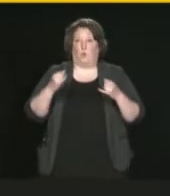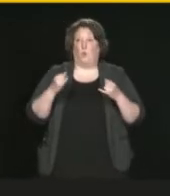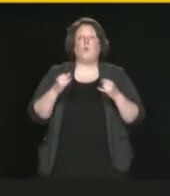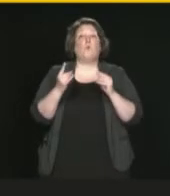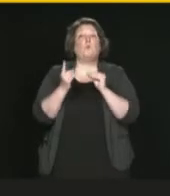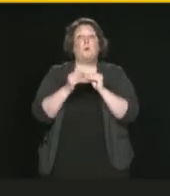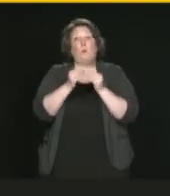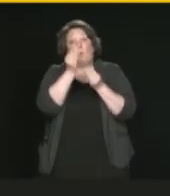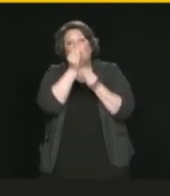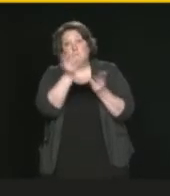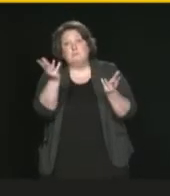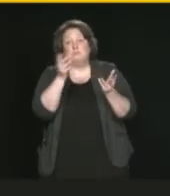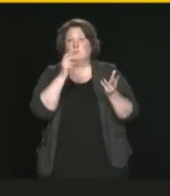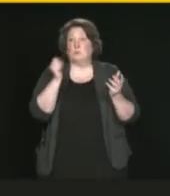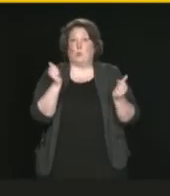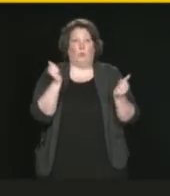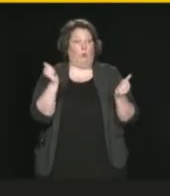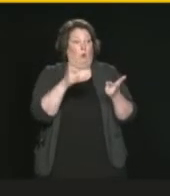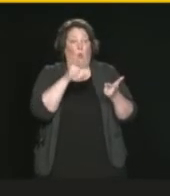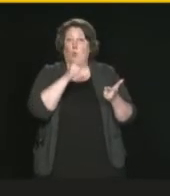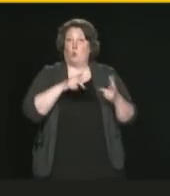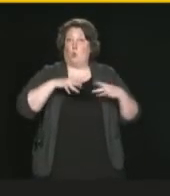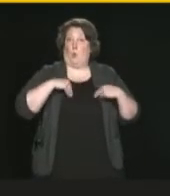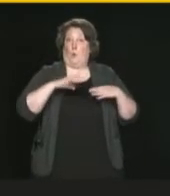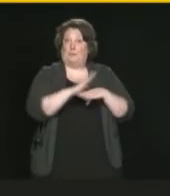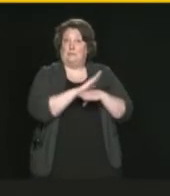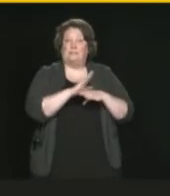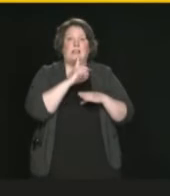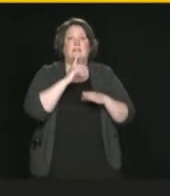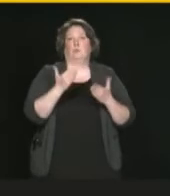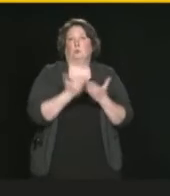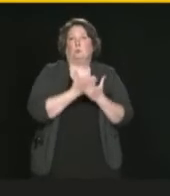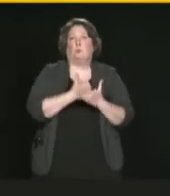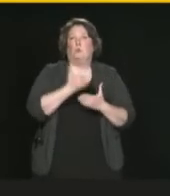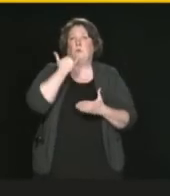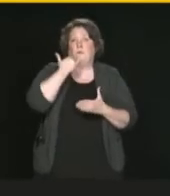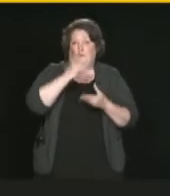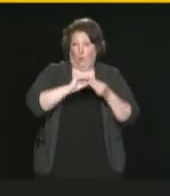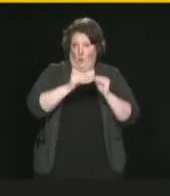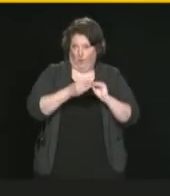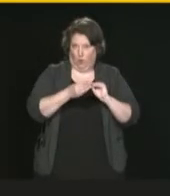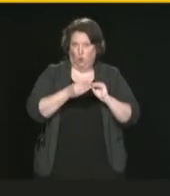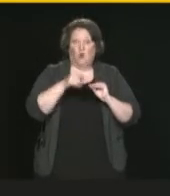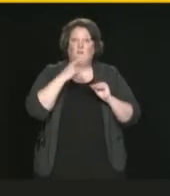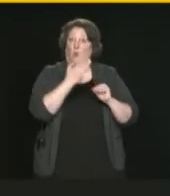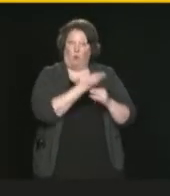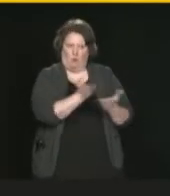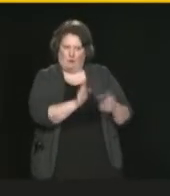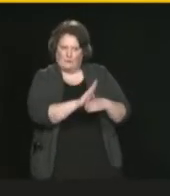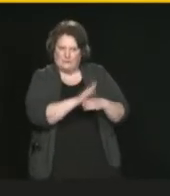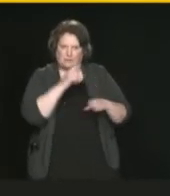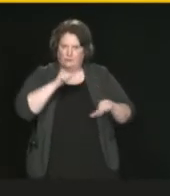all business people that we now have a hotline to help them come through this uncertain time.